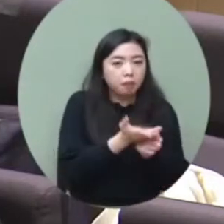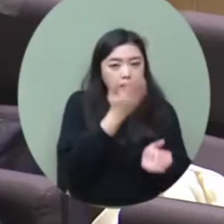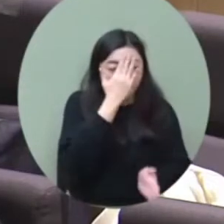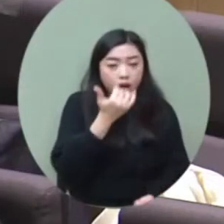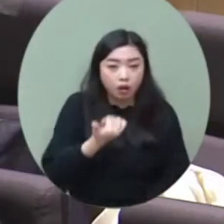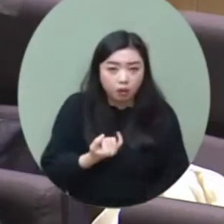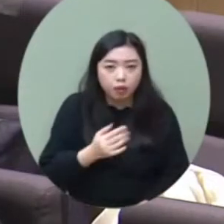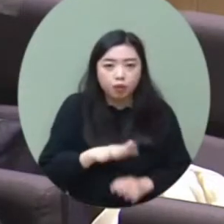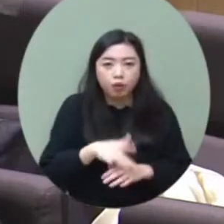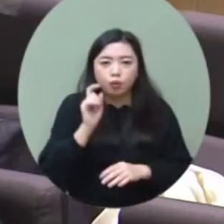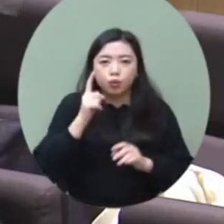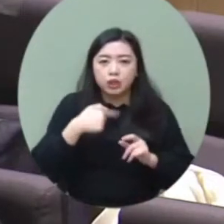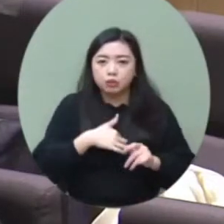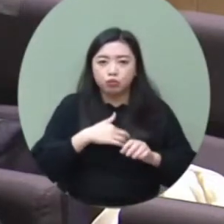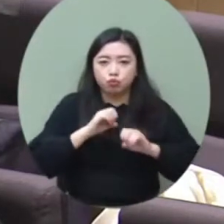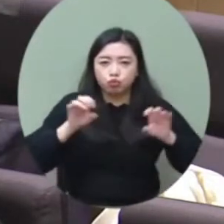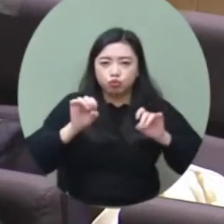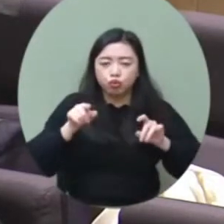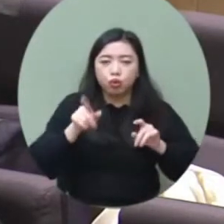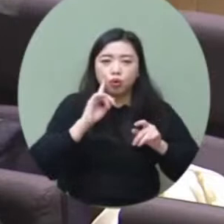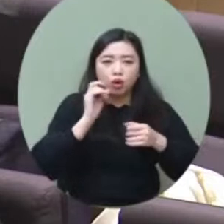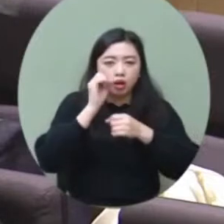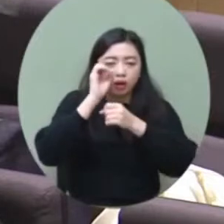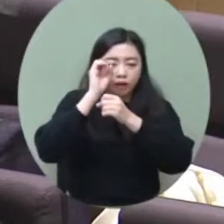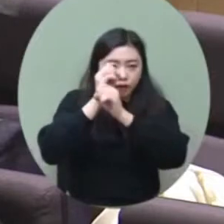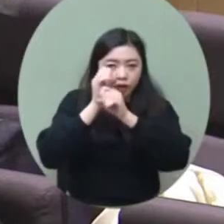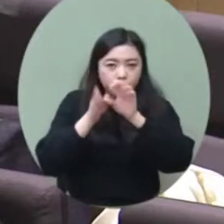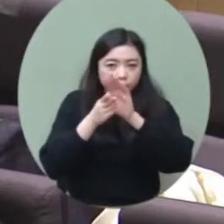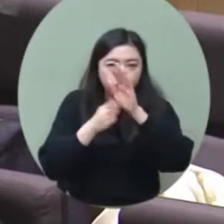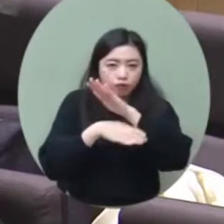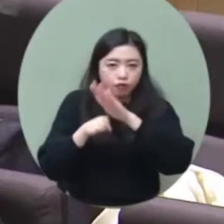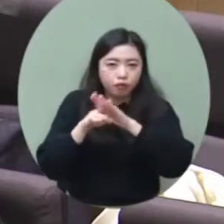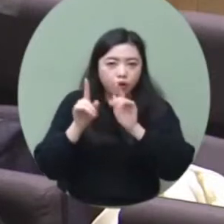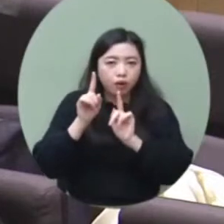confirmed results like that of HA?